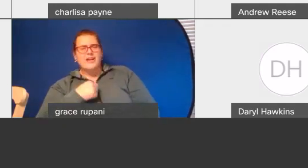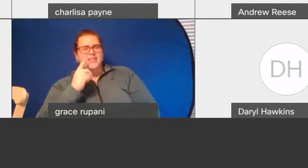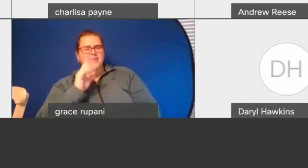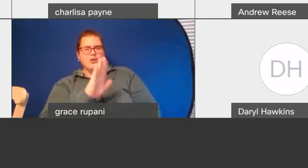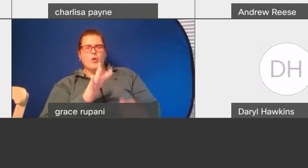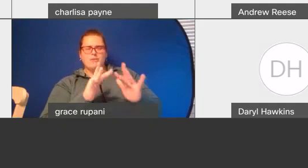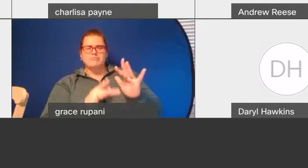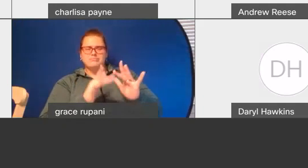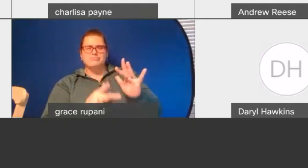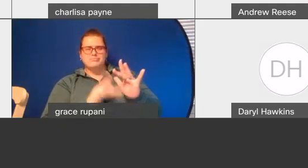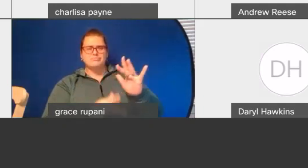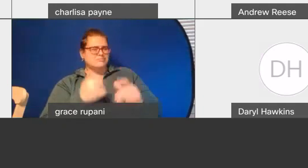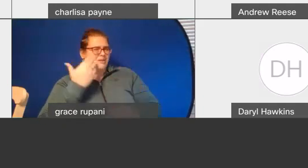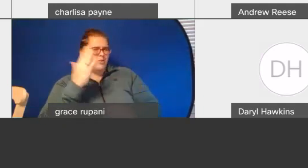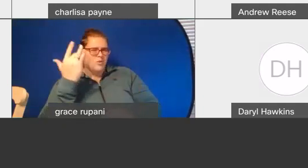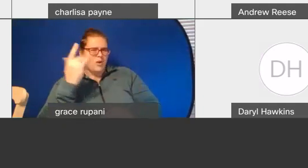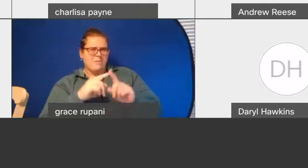me.